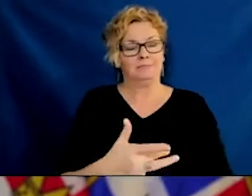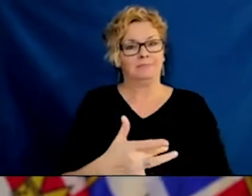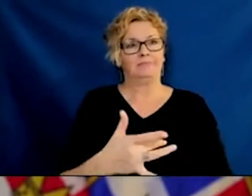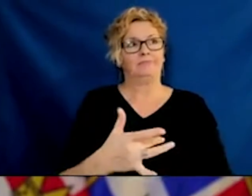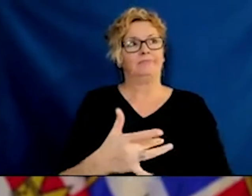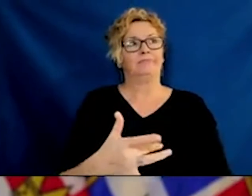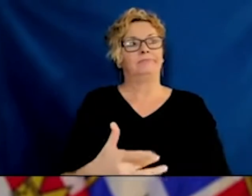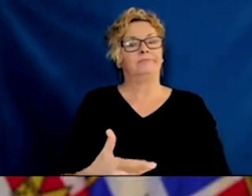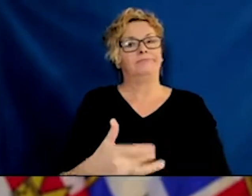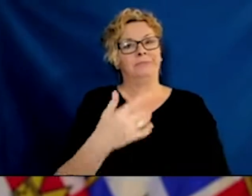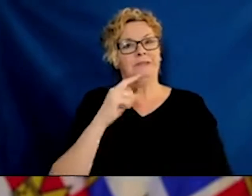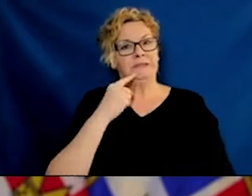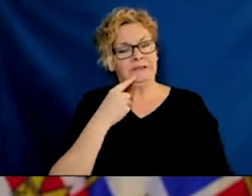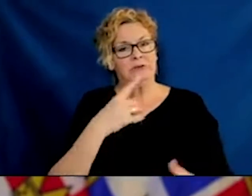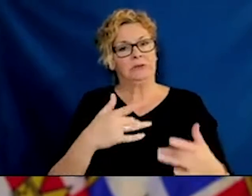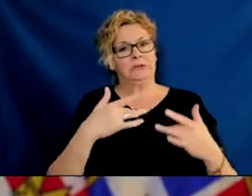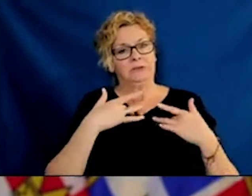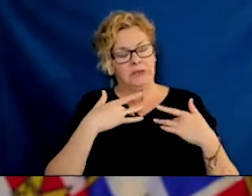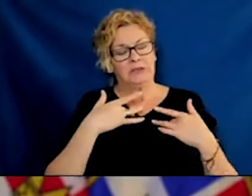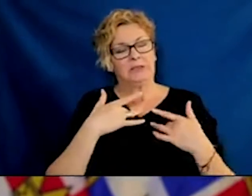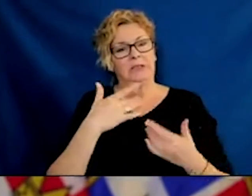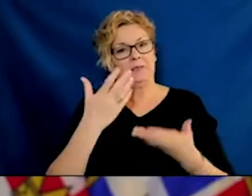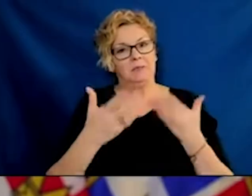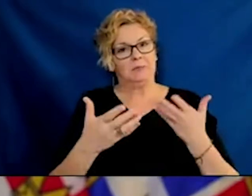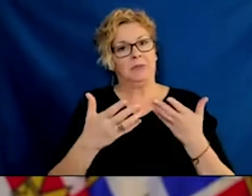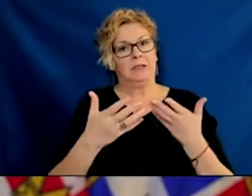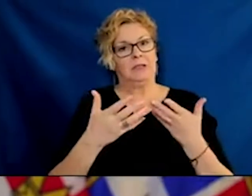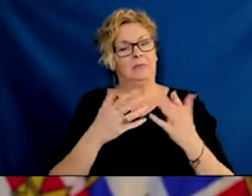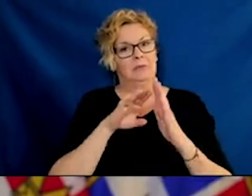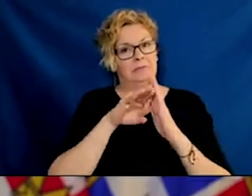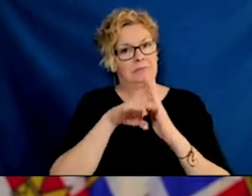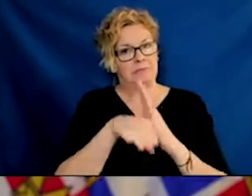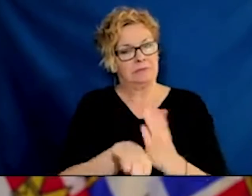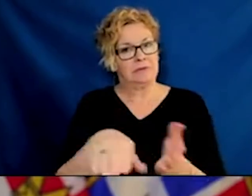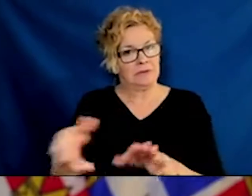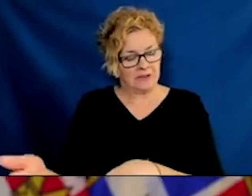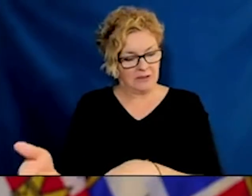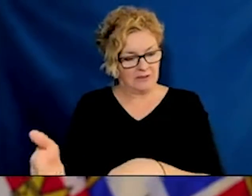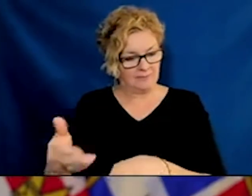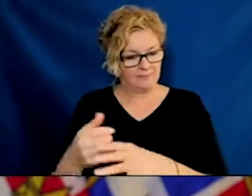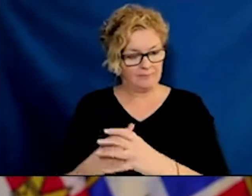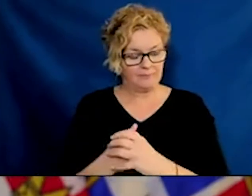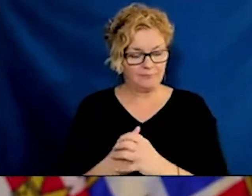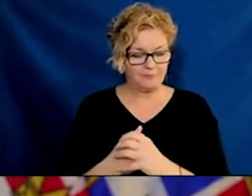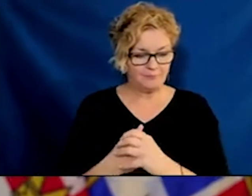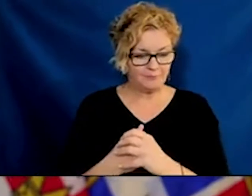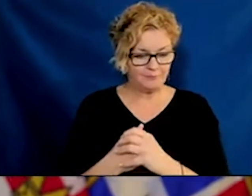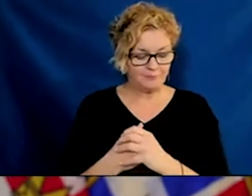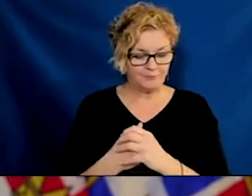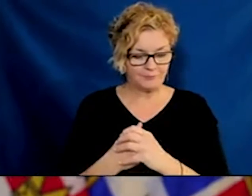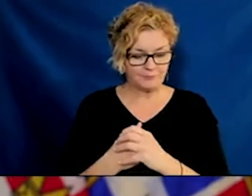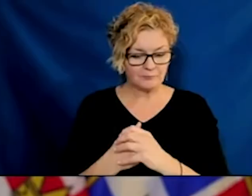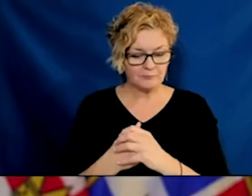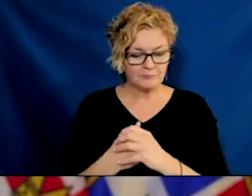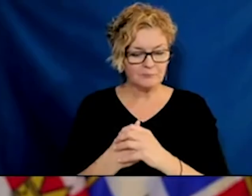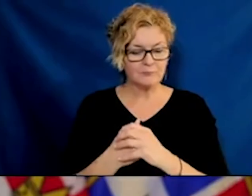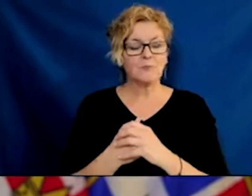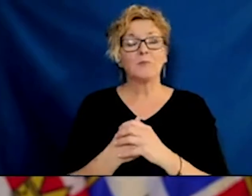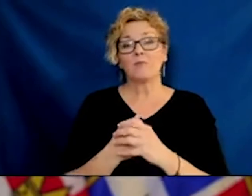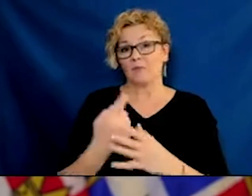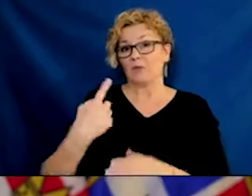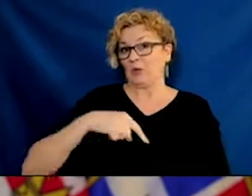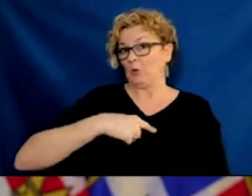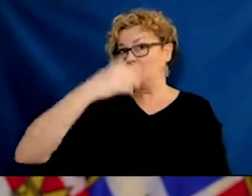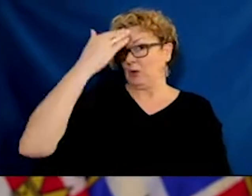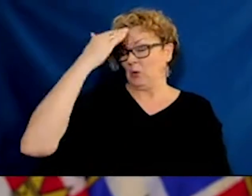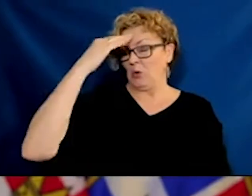information about holdups to the to the supply of the Pfizer vaccine that we were expecting